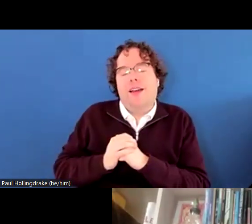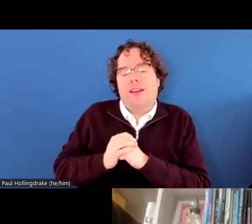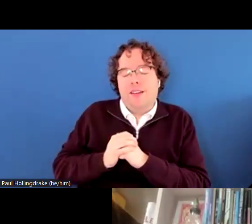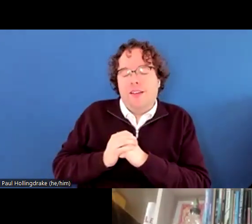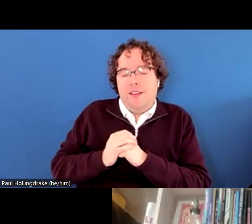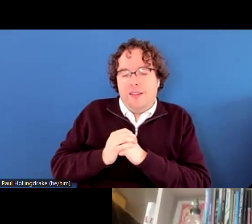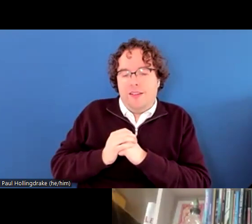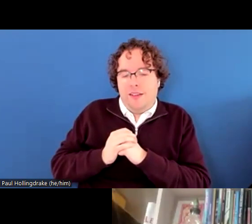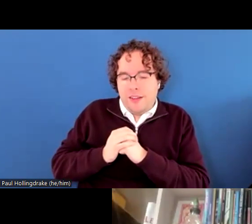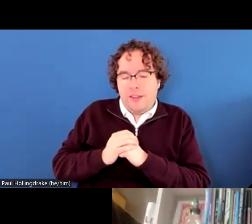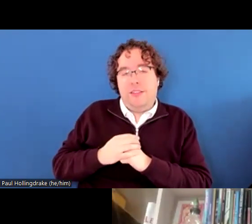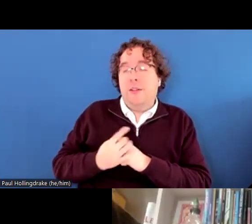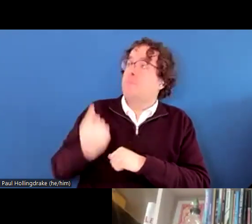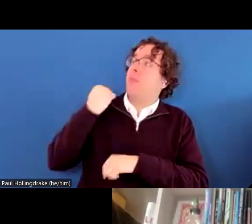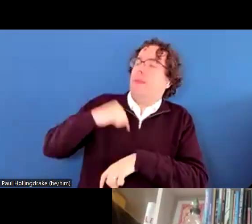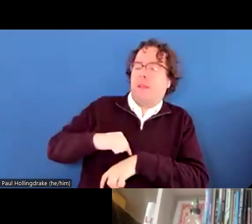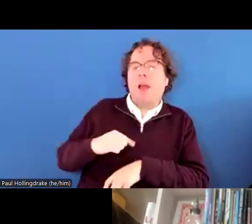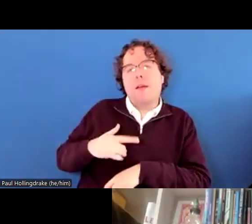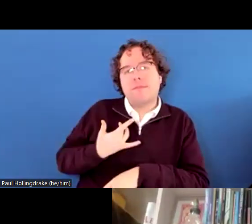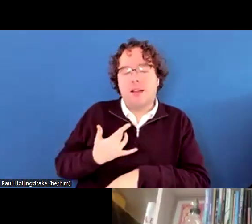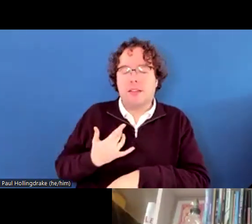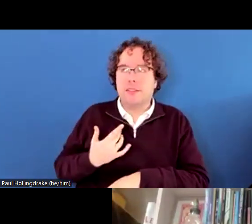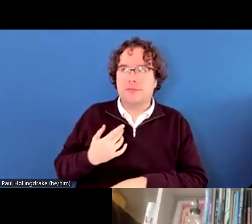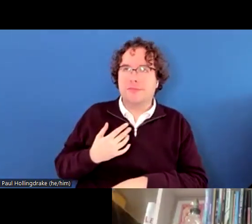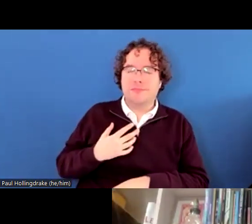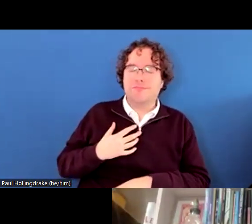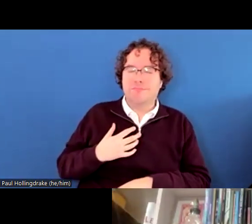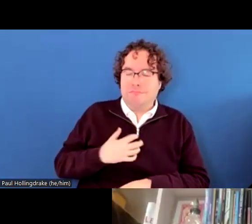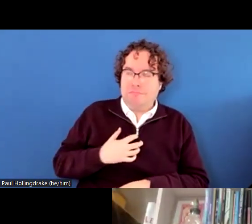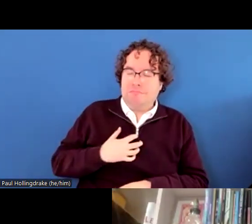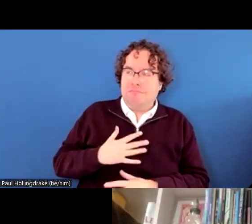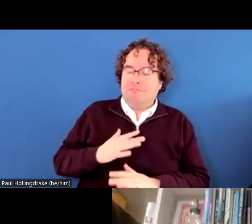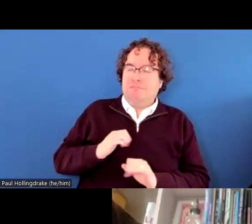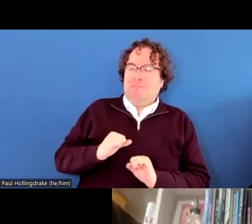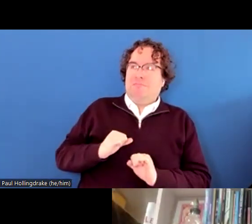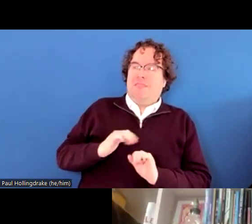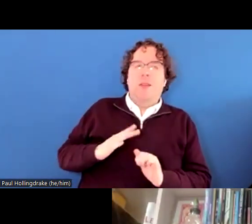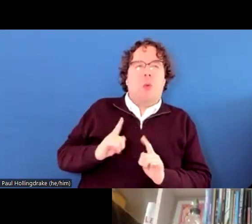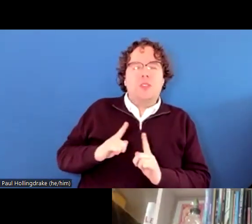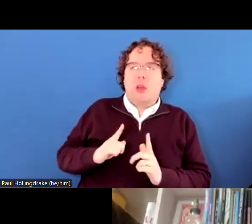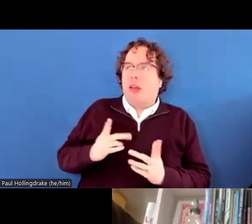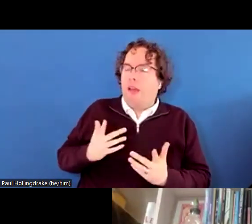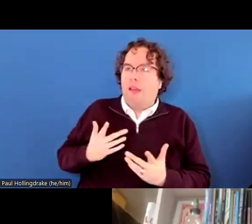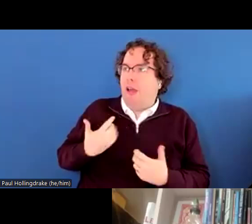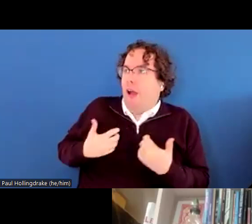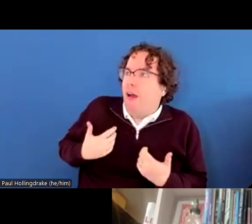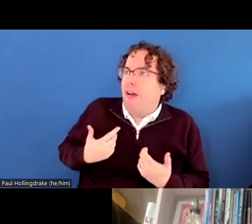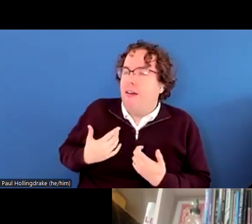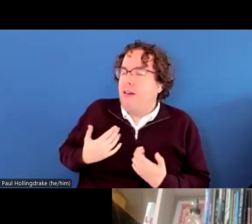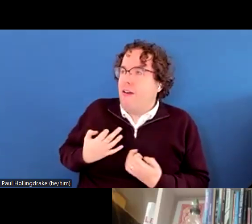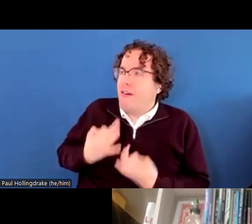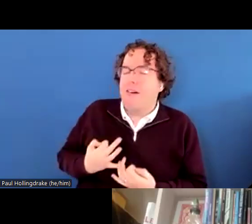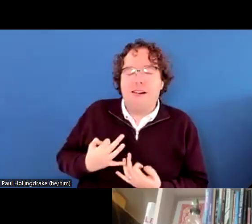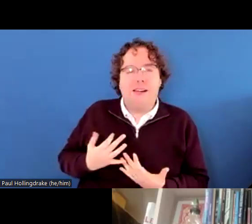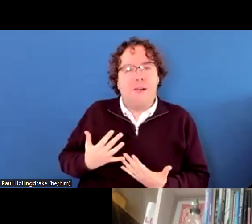and feeling like both daunted and kind of like invigorated by it. And